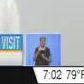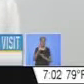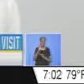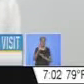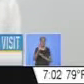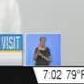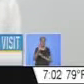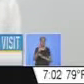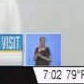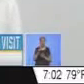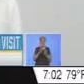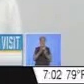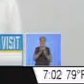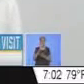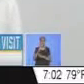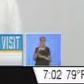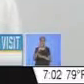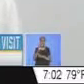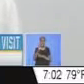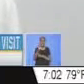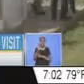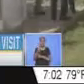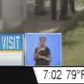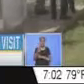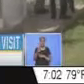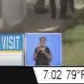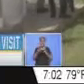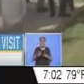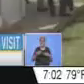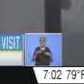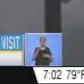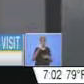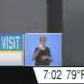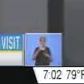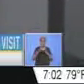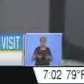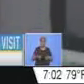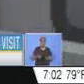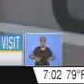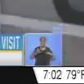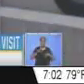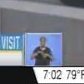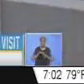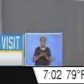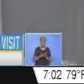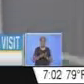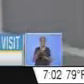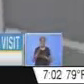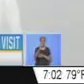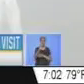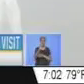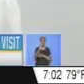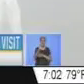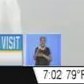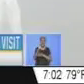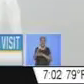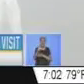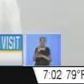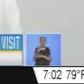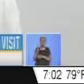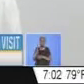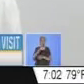dome can accommodate up to 5 individuals. Domes will sit on